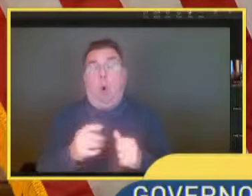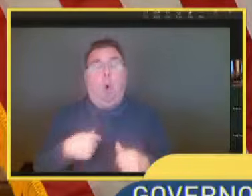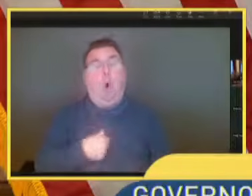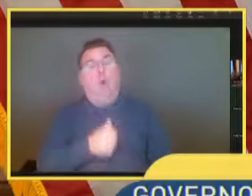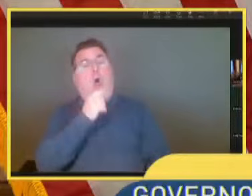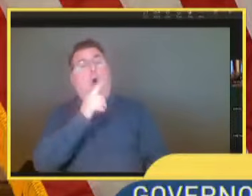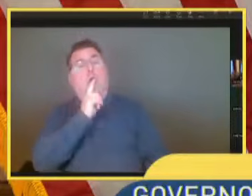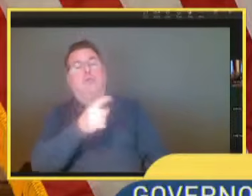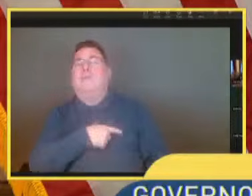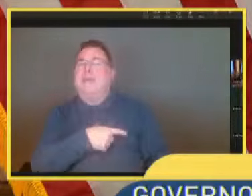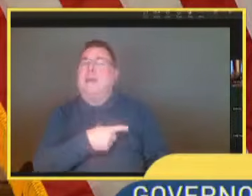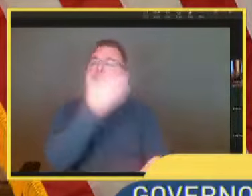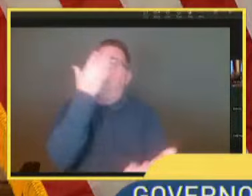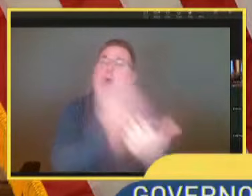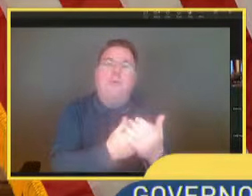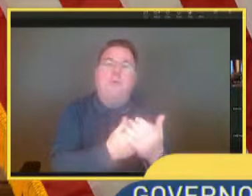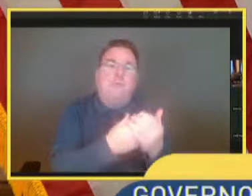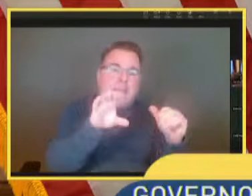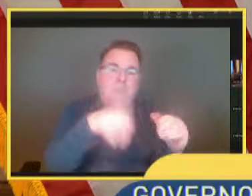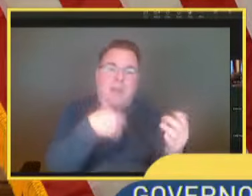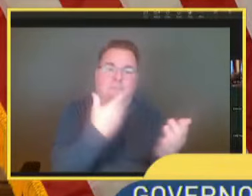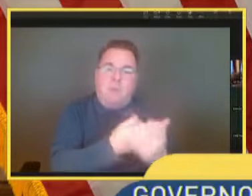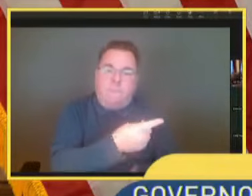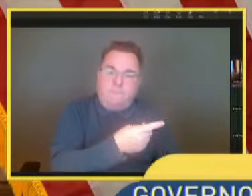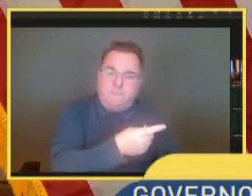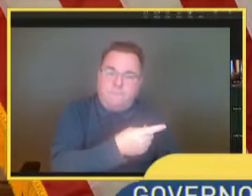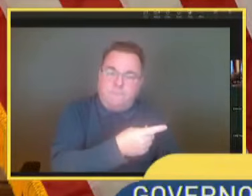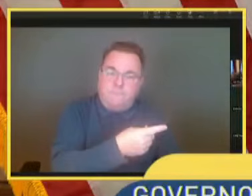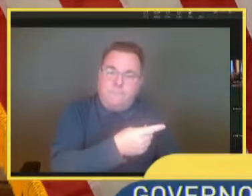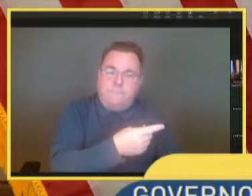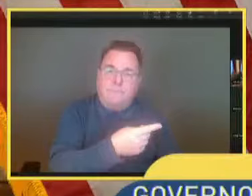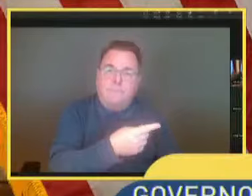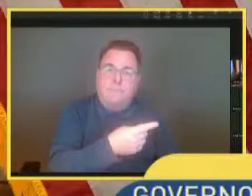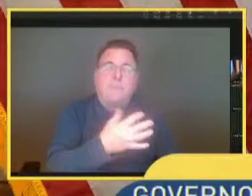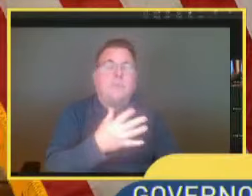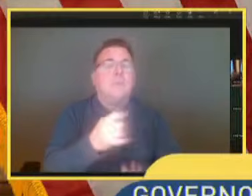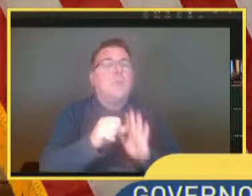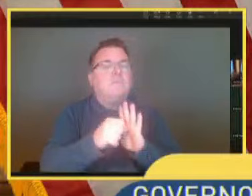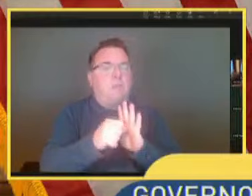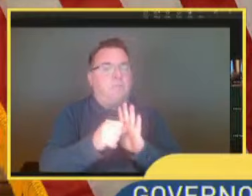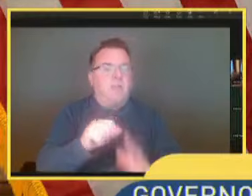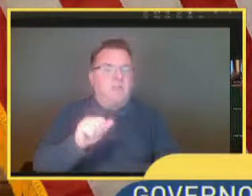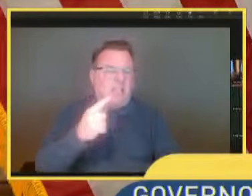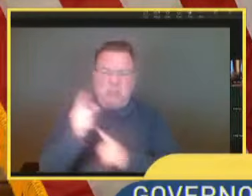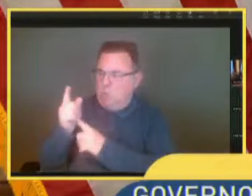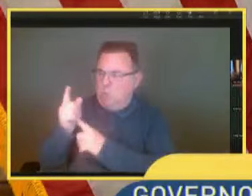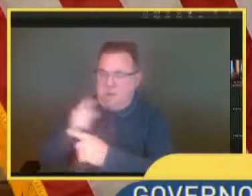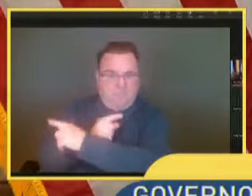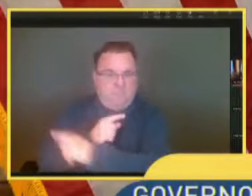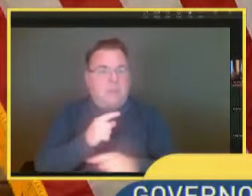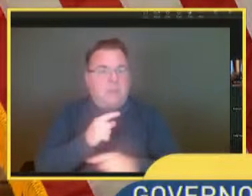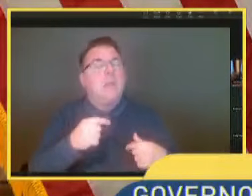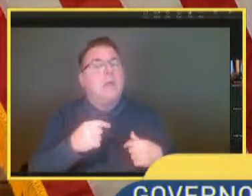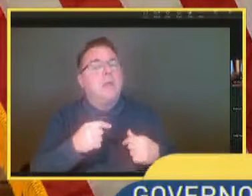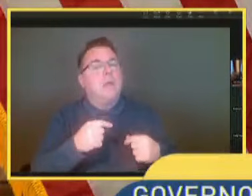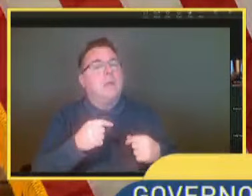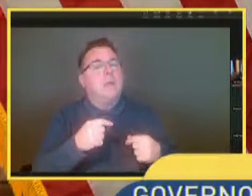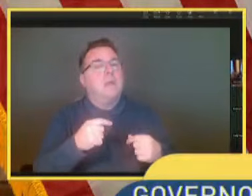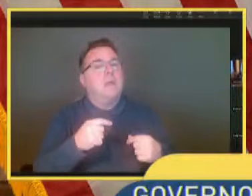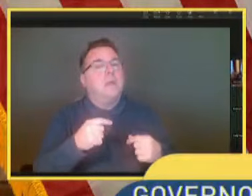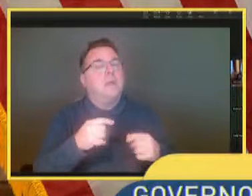reality. So again, what I really want to emphasize, and I'll turn this over to the Attorney General, is we have certain